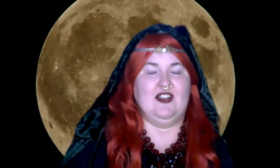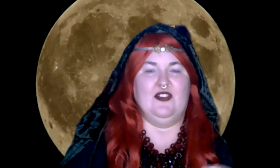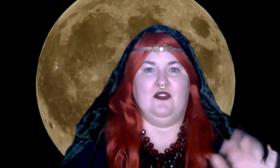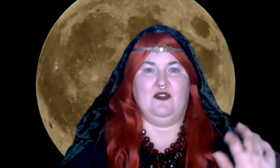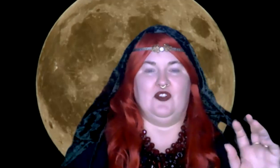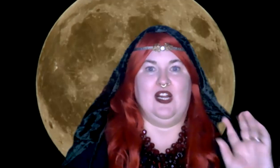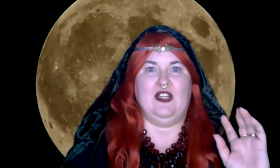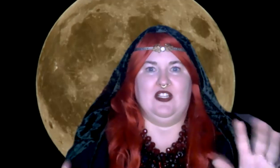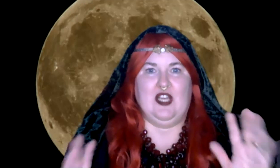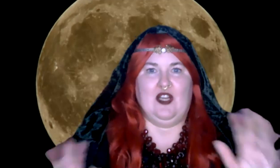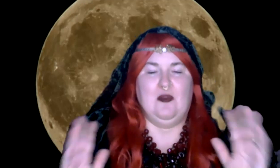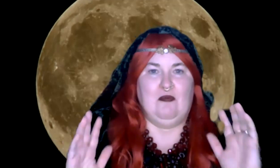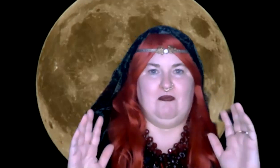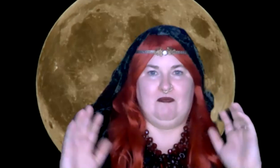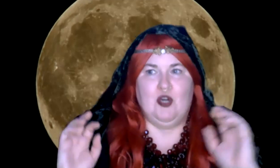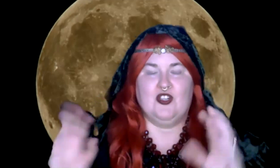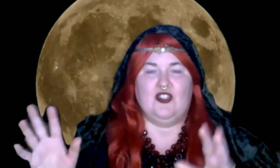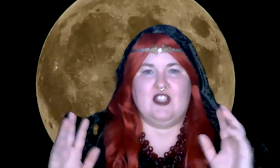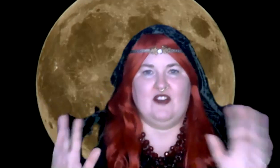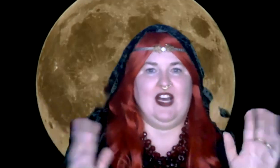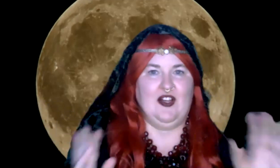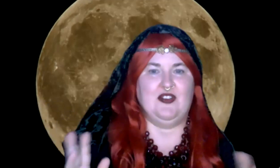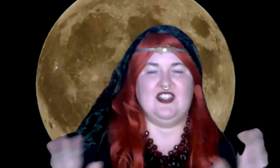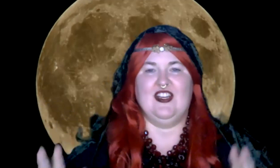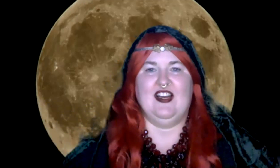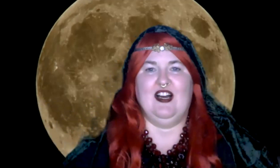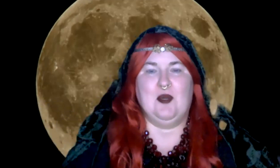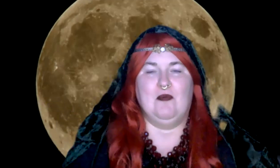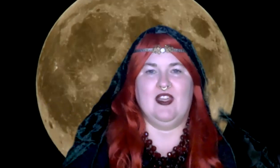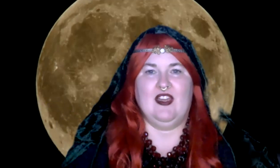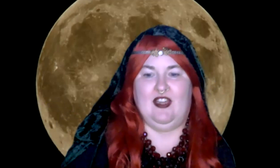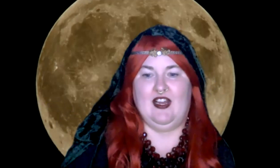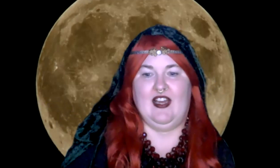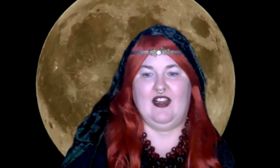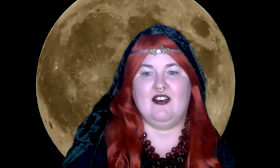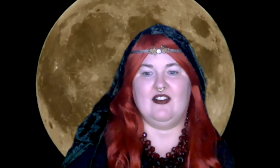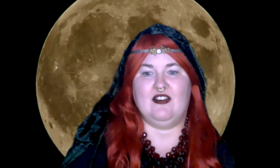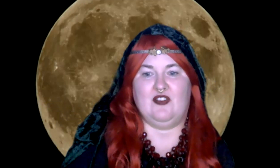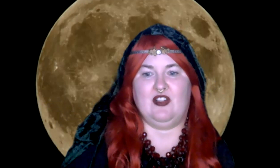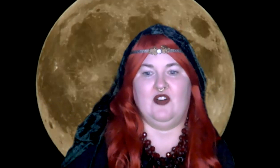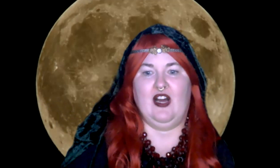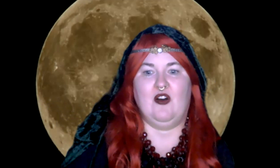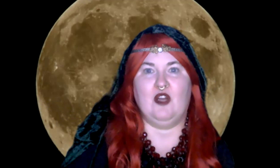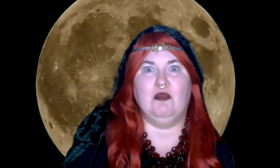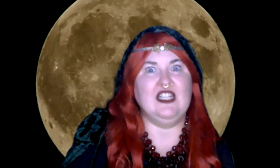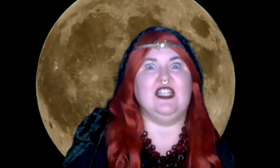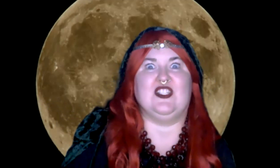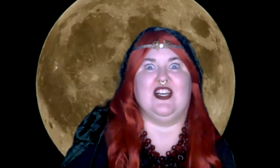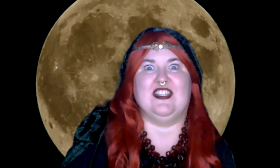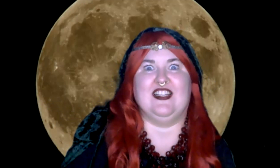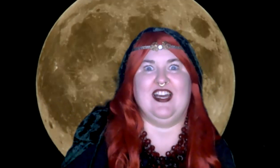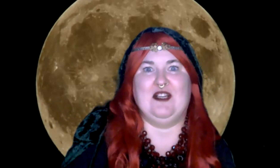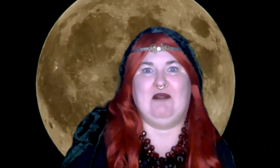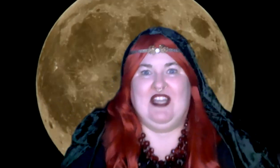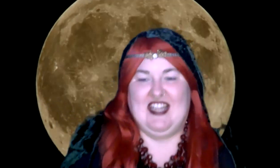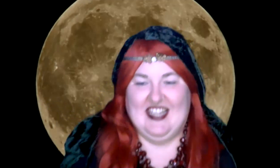for trying to like push yourself out. And I definitely know how completely